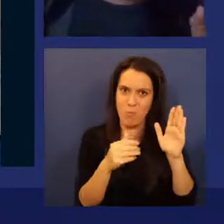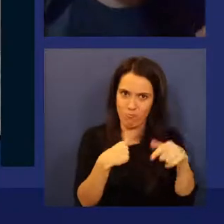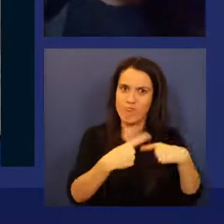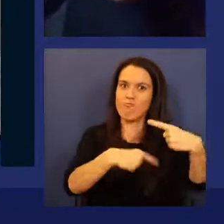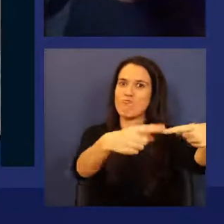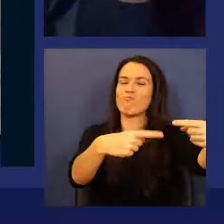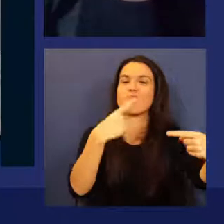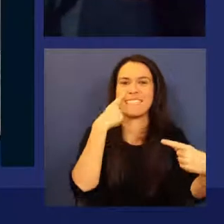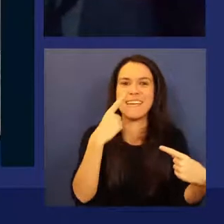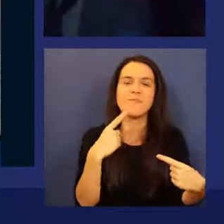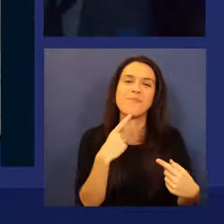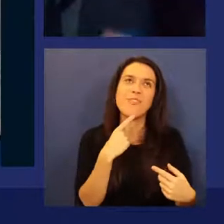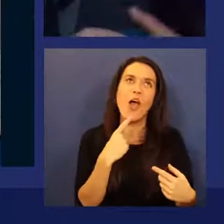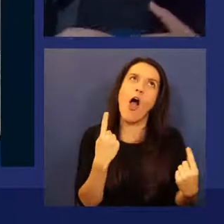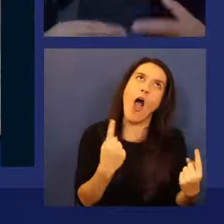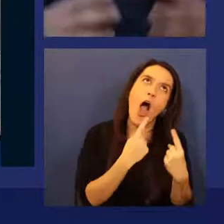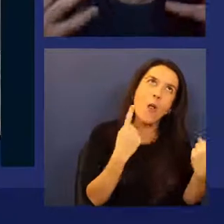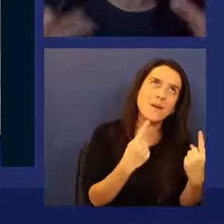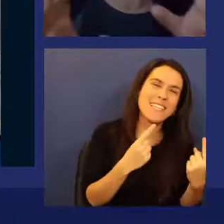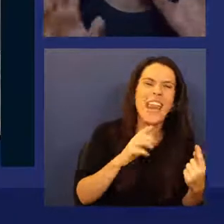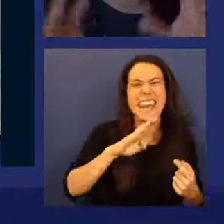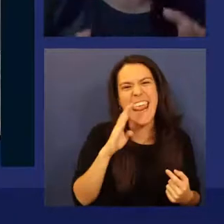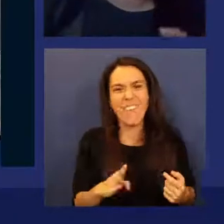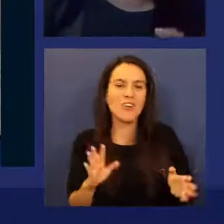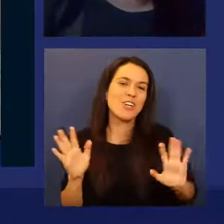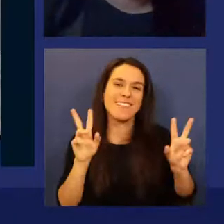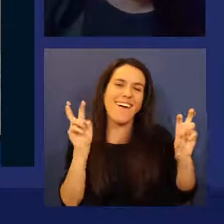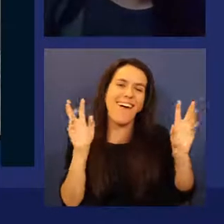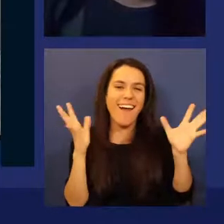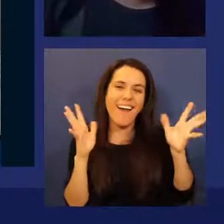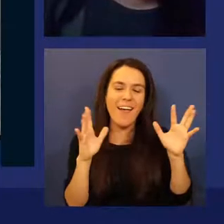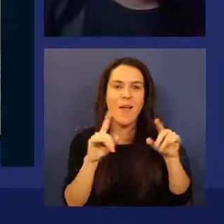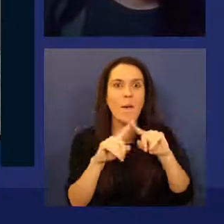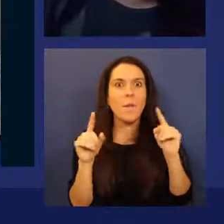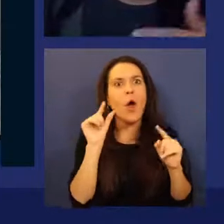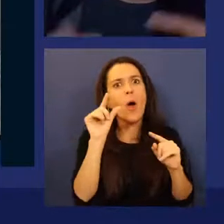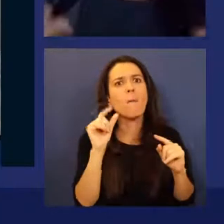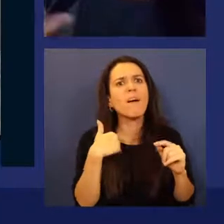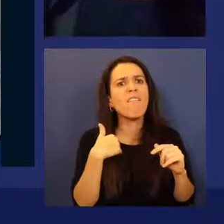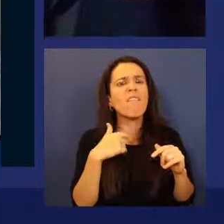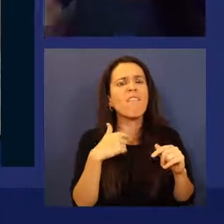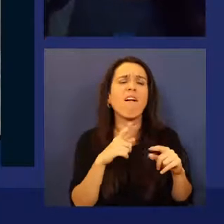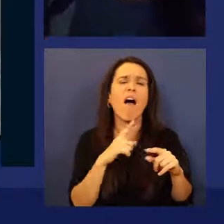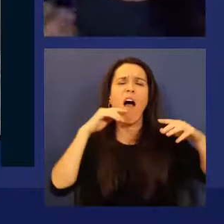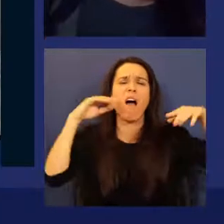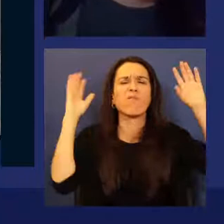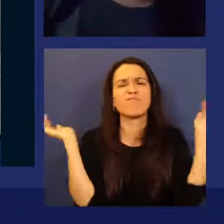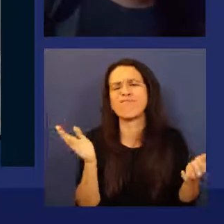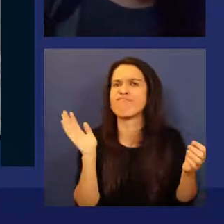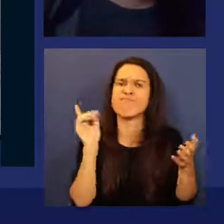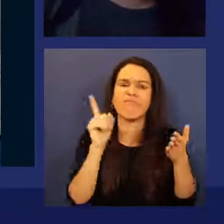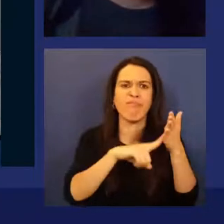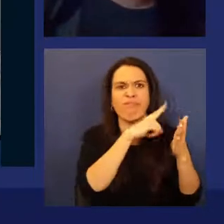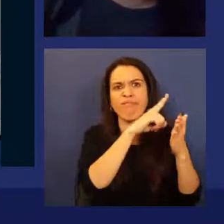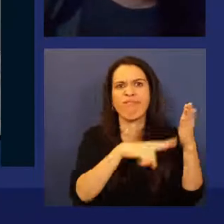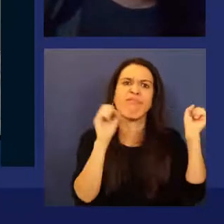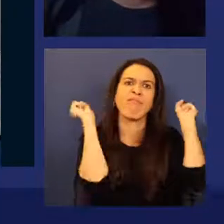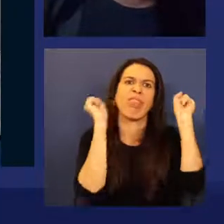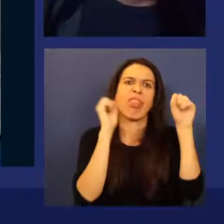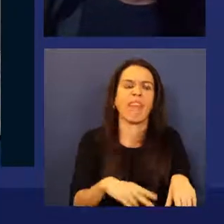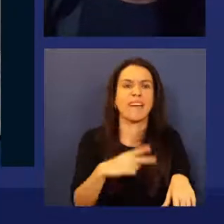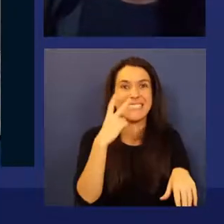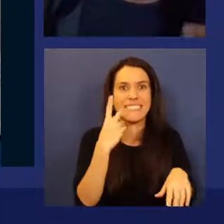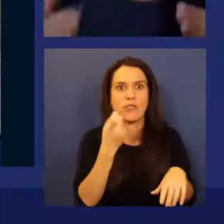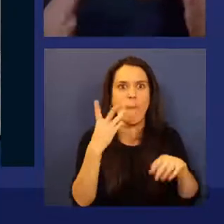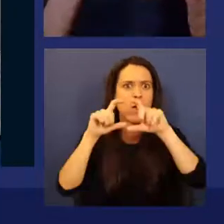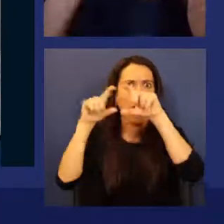always and never. But be very hesitant to give up on a model, like some we're starting to see some companies decide to